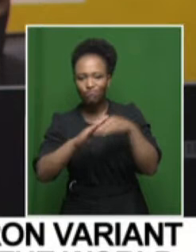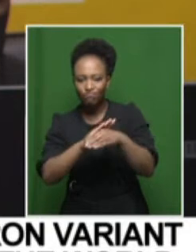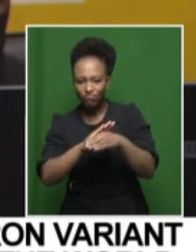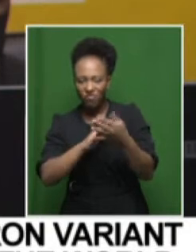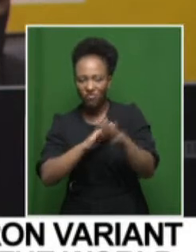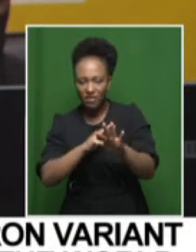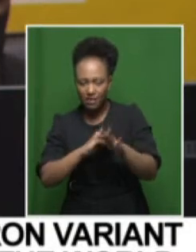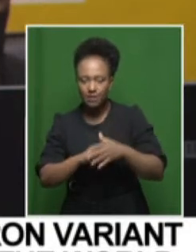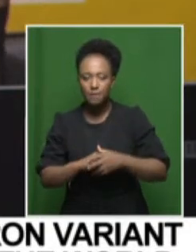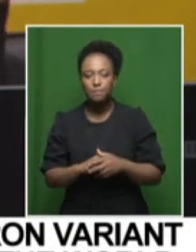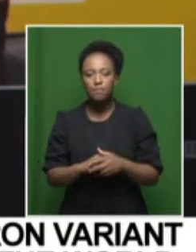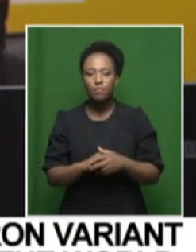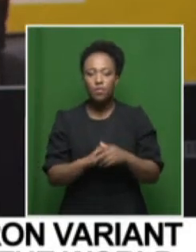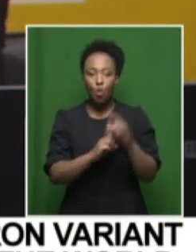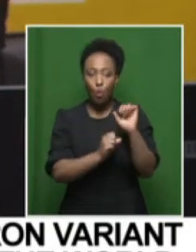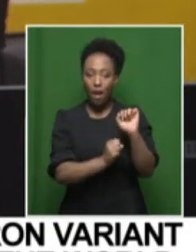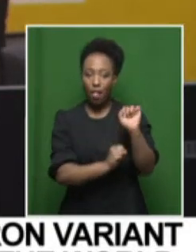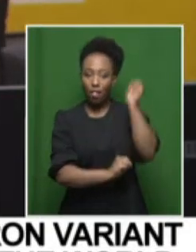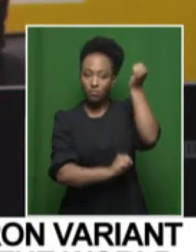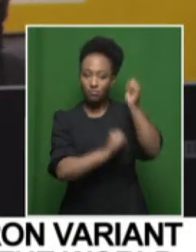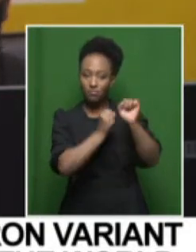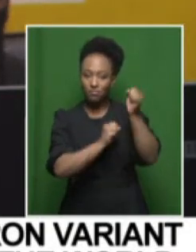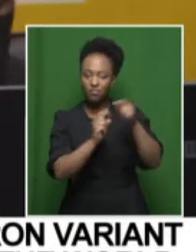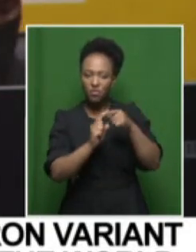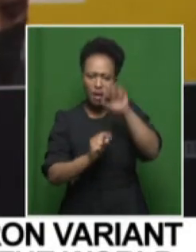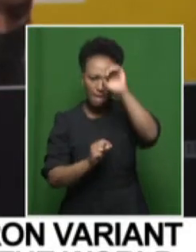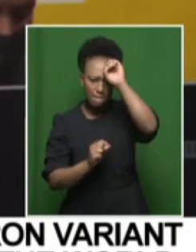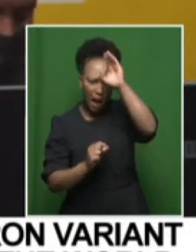the manufacturing sector, particularly the steel sector,